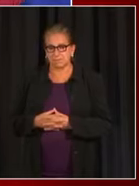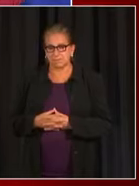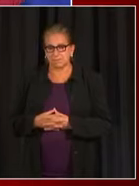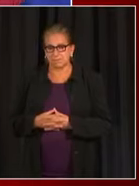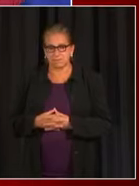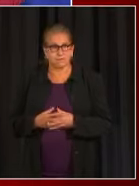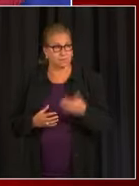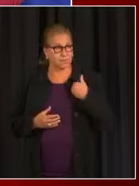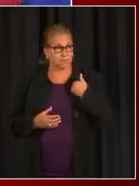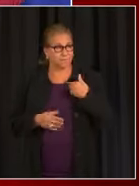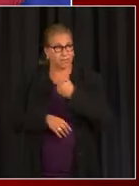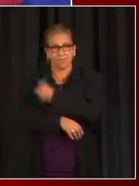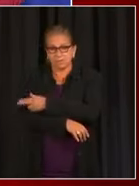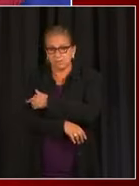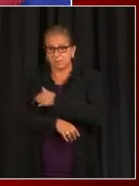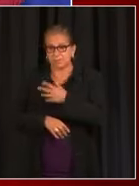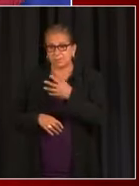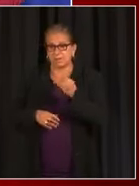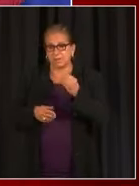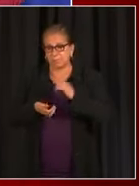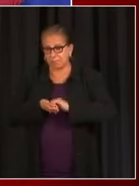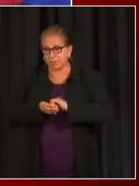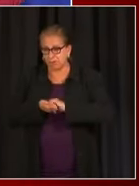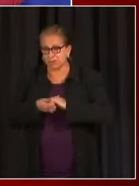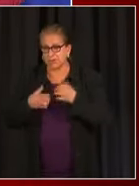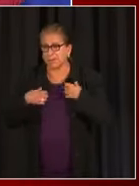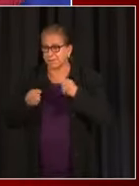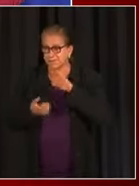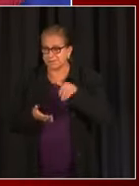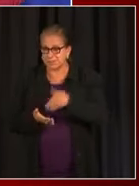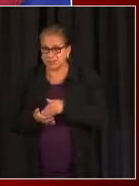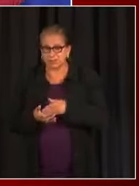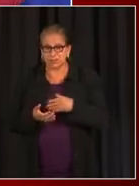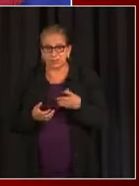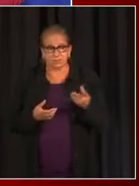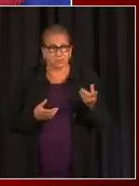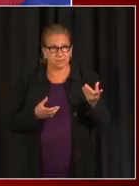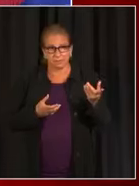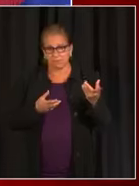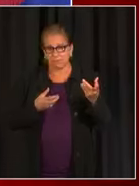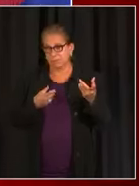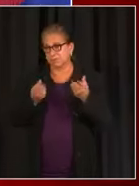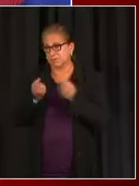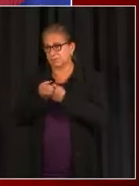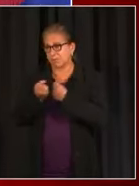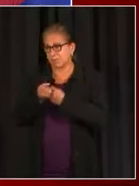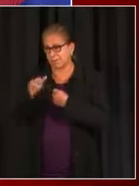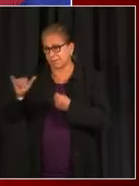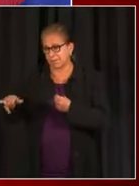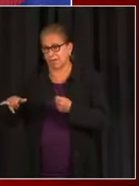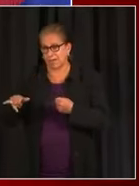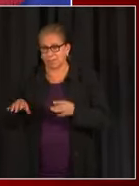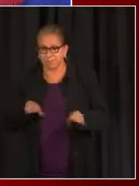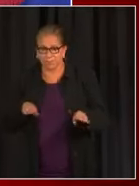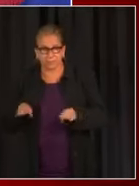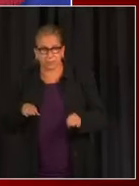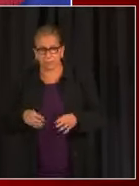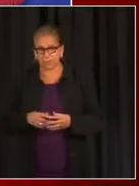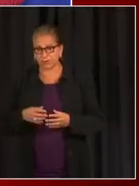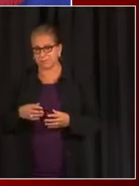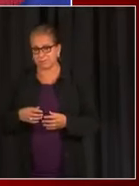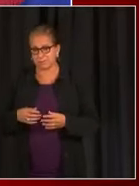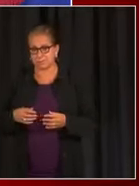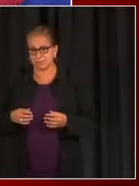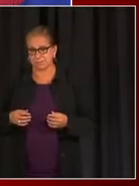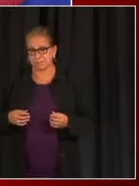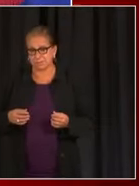site, and we can support the courts. Yes, they are independent. I can't make anybody do anything.